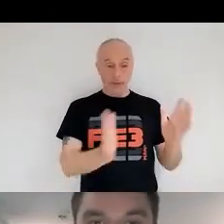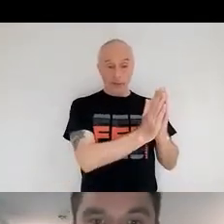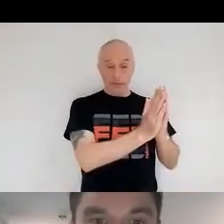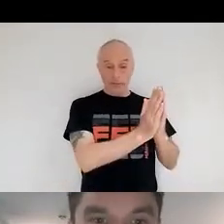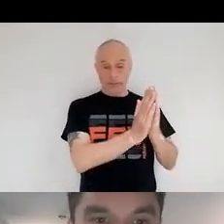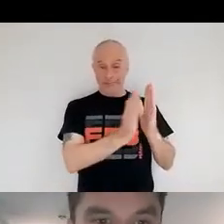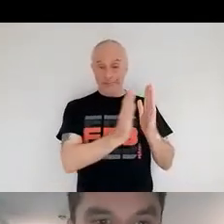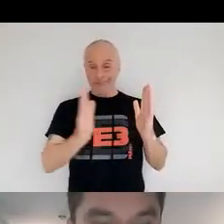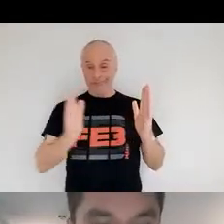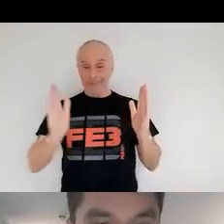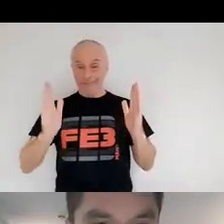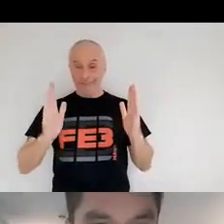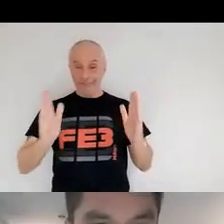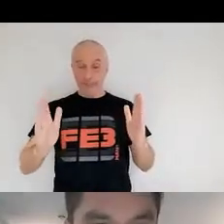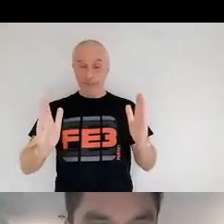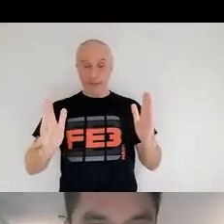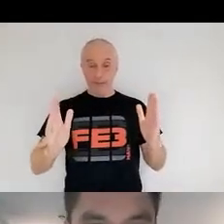of